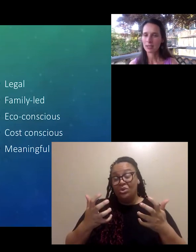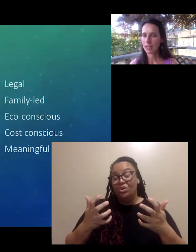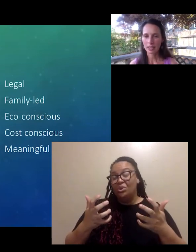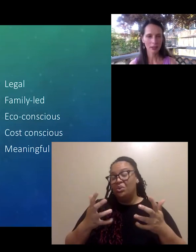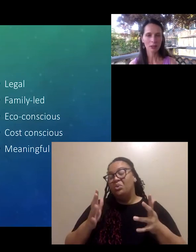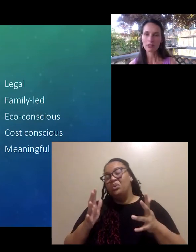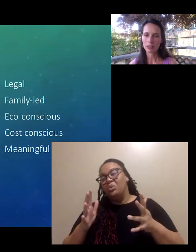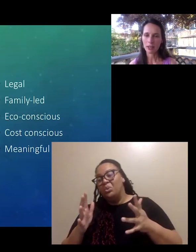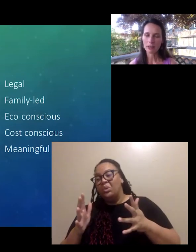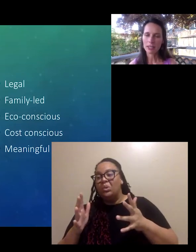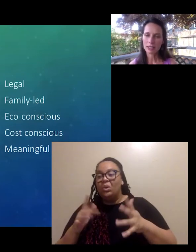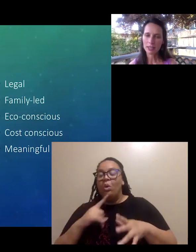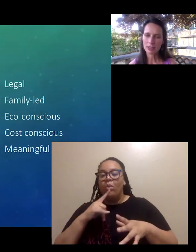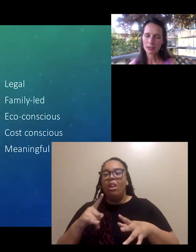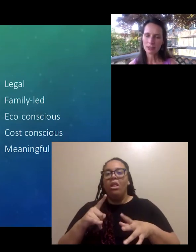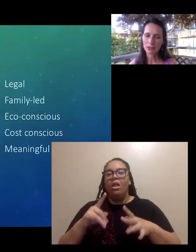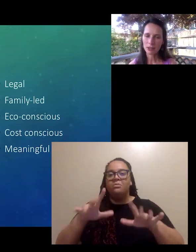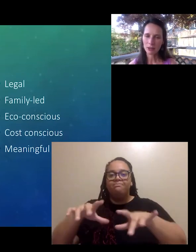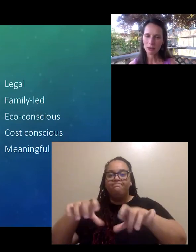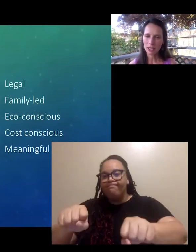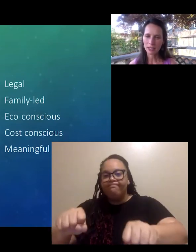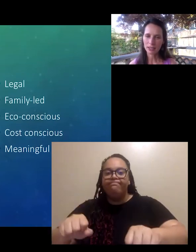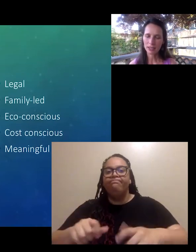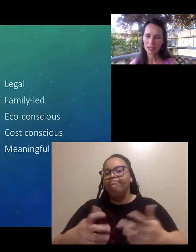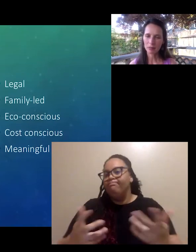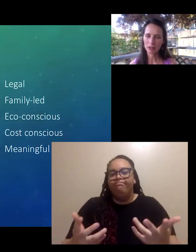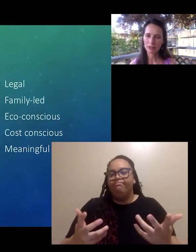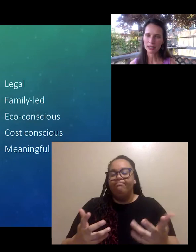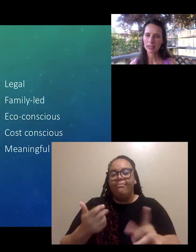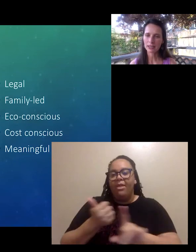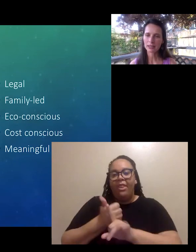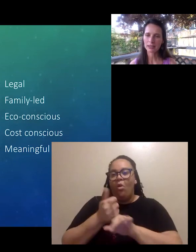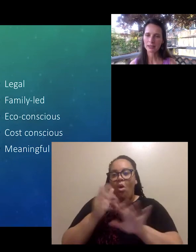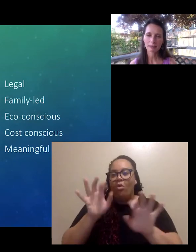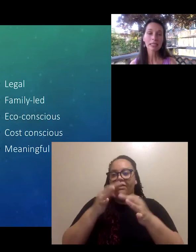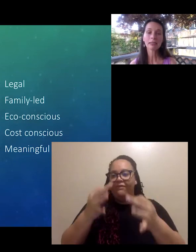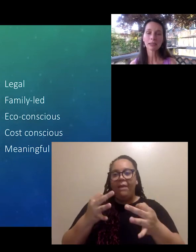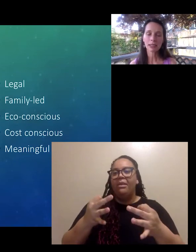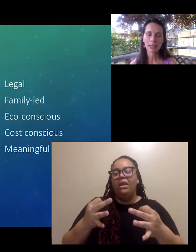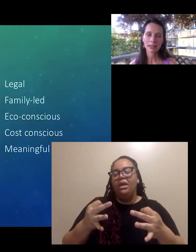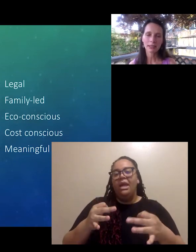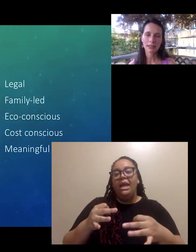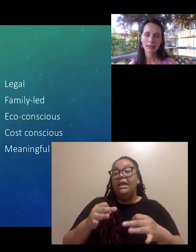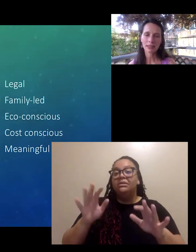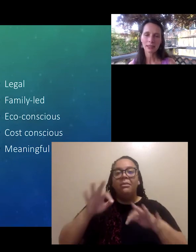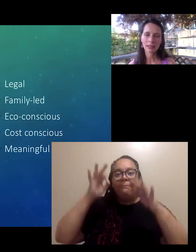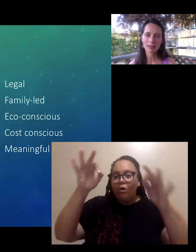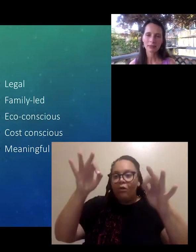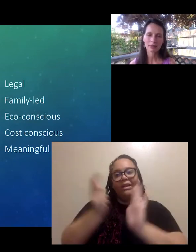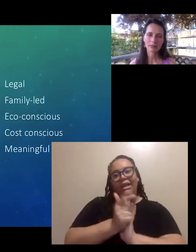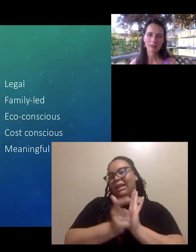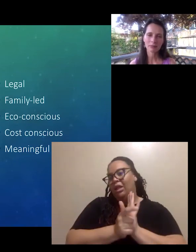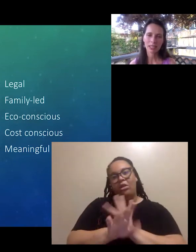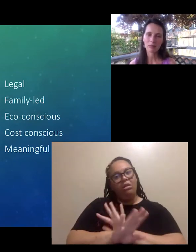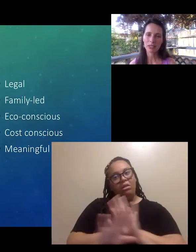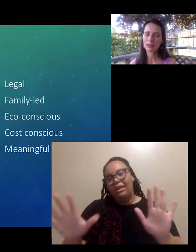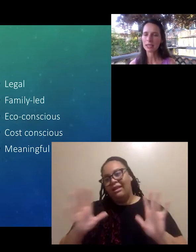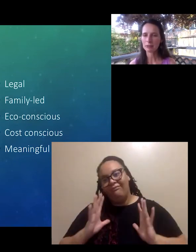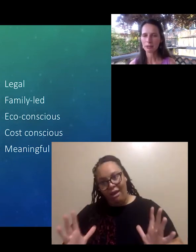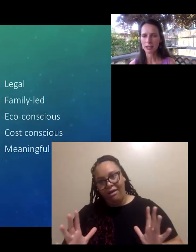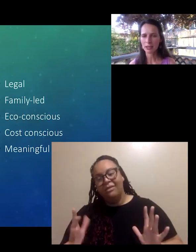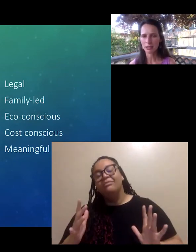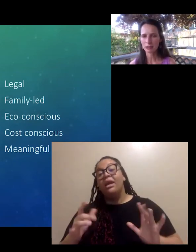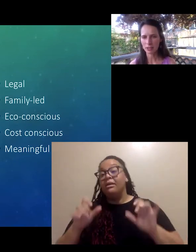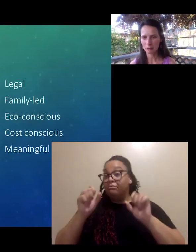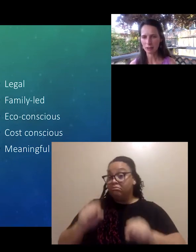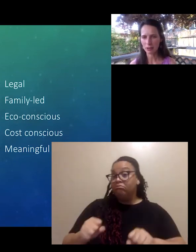you know, take over all of these things and do their own thing, it's, uh, perfectly legal and, uh, can be a